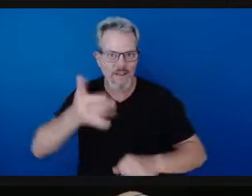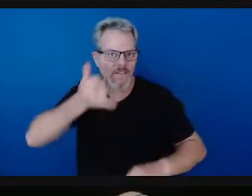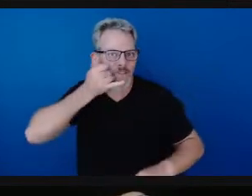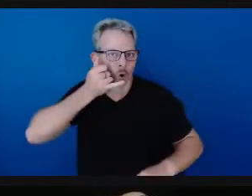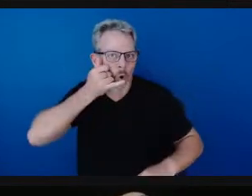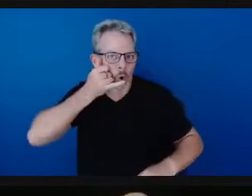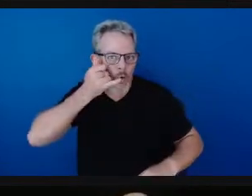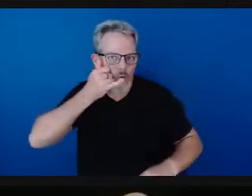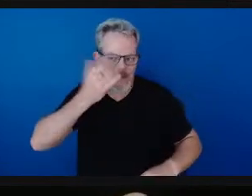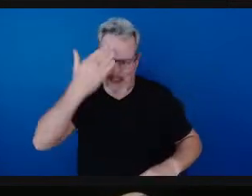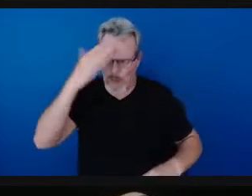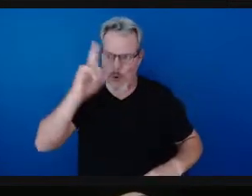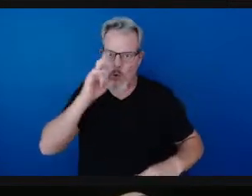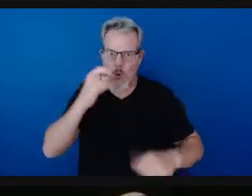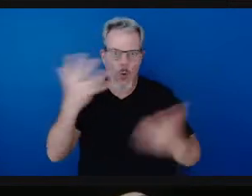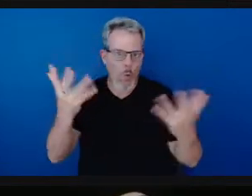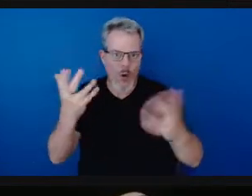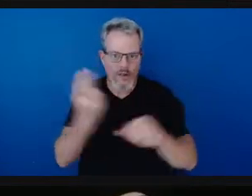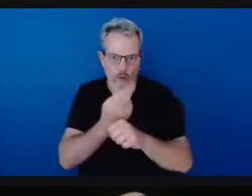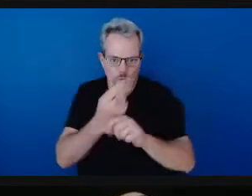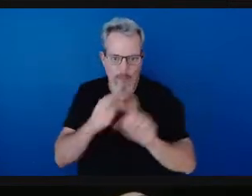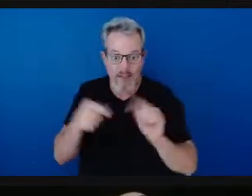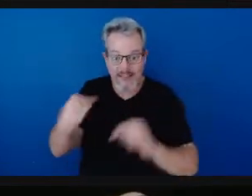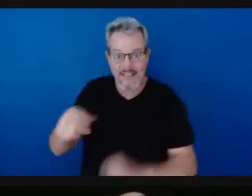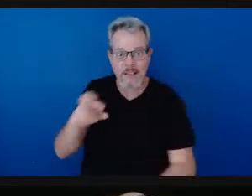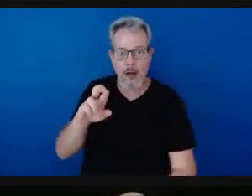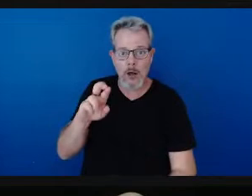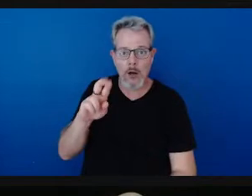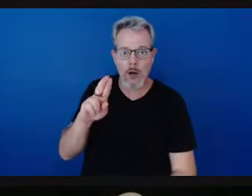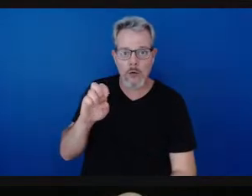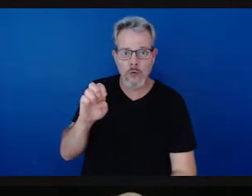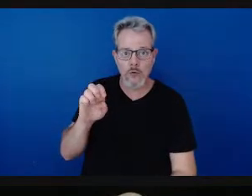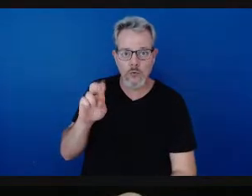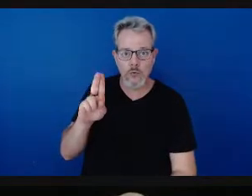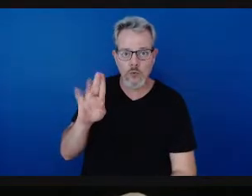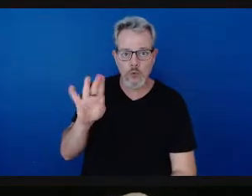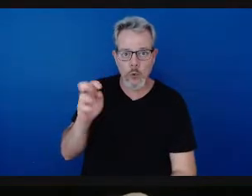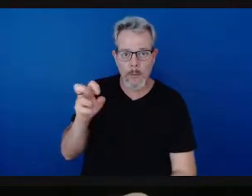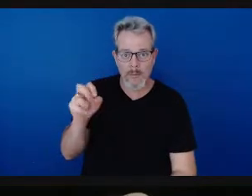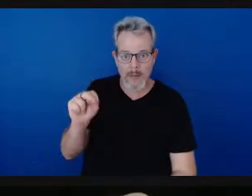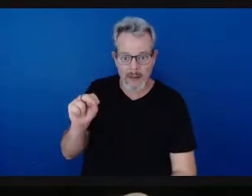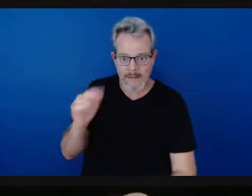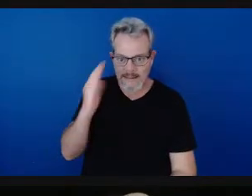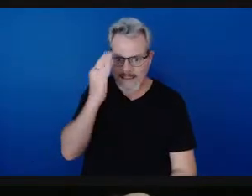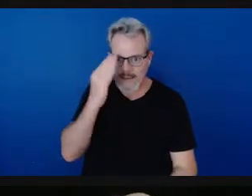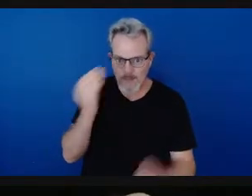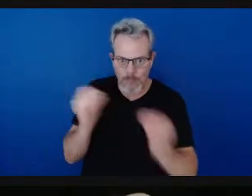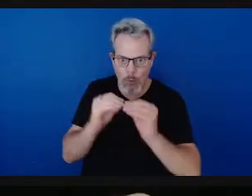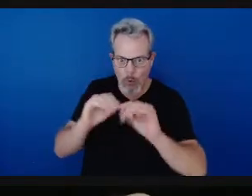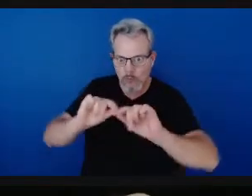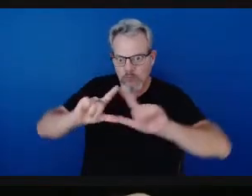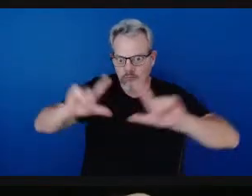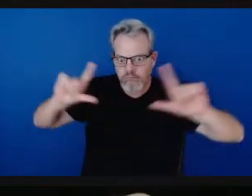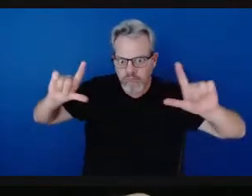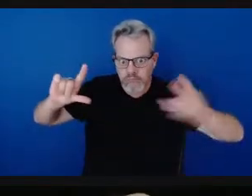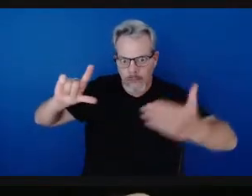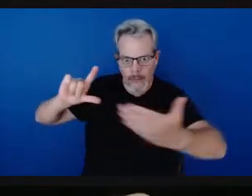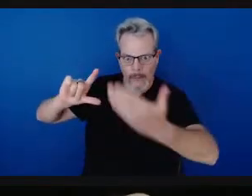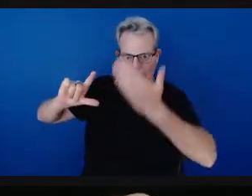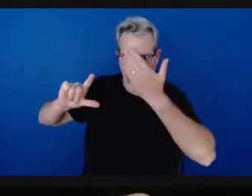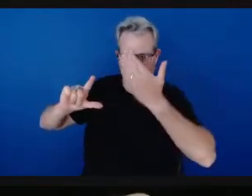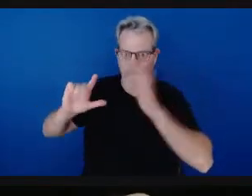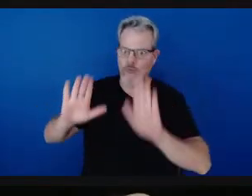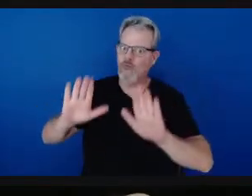what everyone's shooting with. This one is from Ruben Kanui. Right. Looks a little bit more zoomed in. Great video